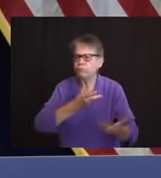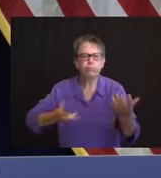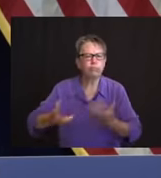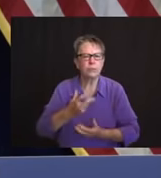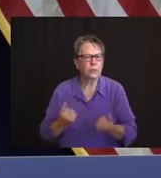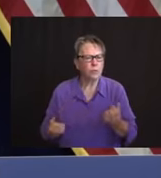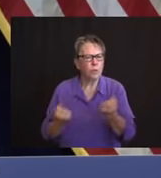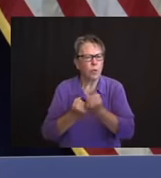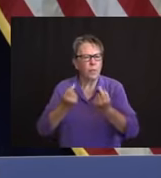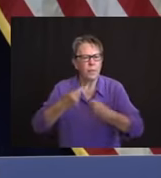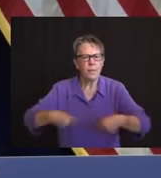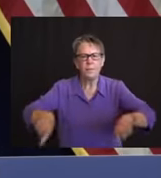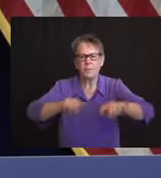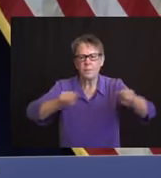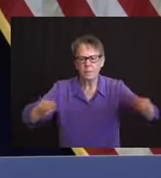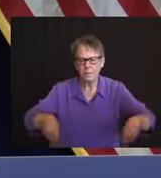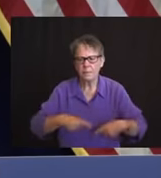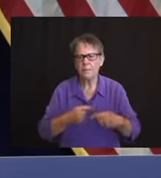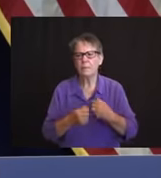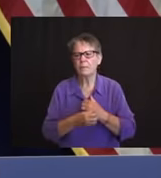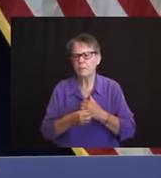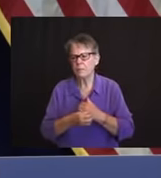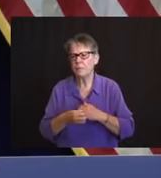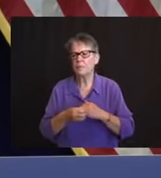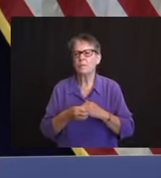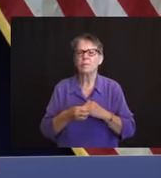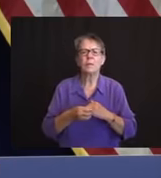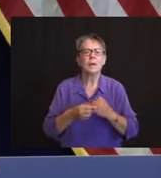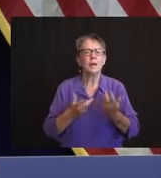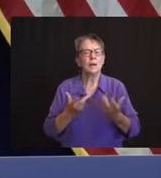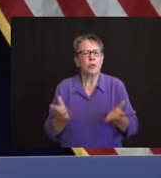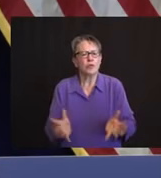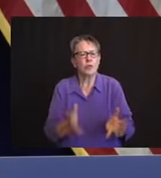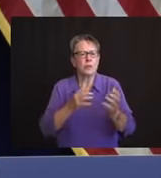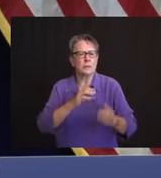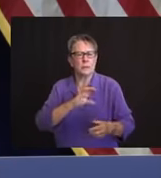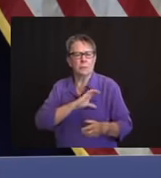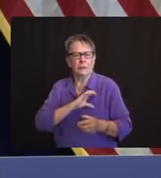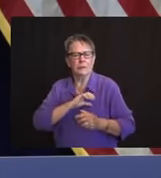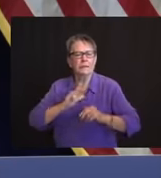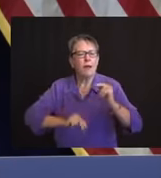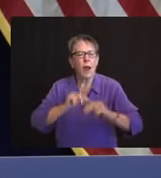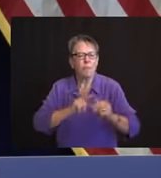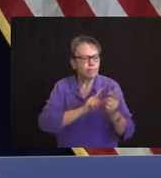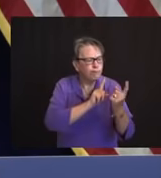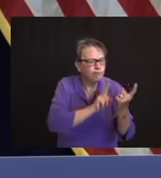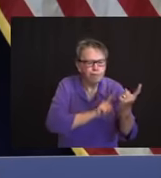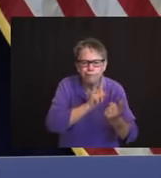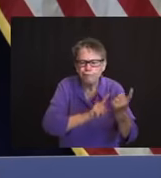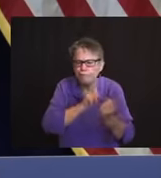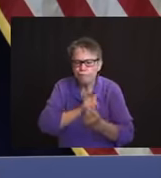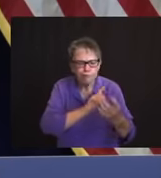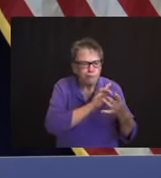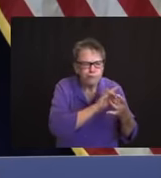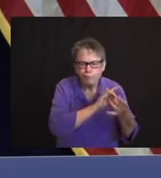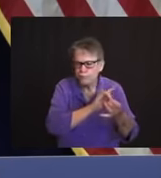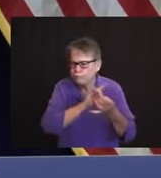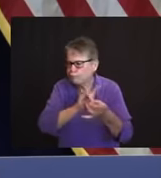Atlantic City to develop one-on-one relationships with people in neighborhoods. And thanks to Governor Murphy,